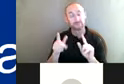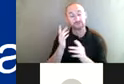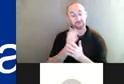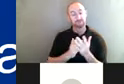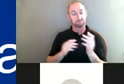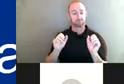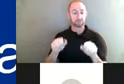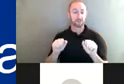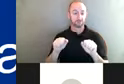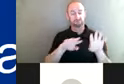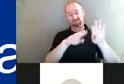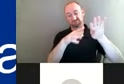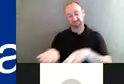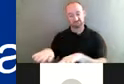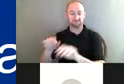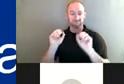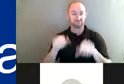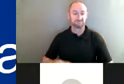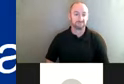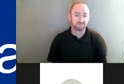to landslide activity.